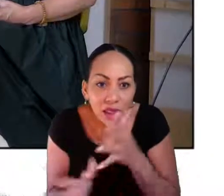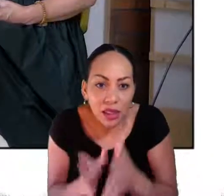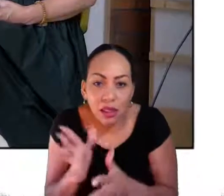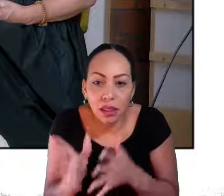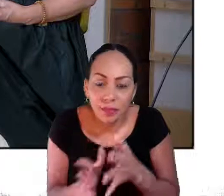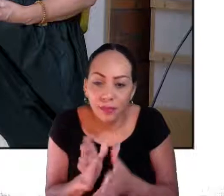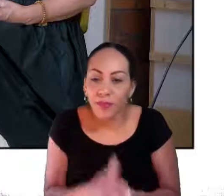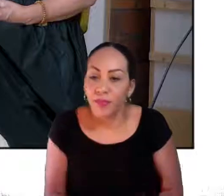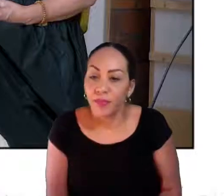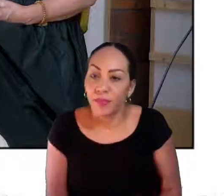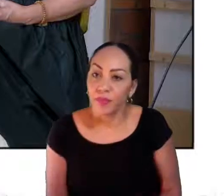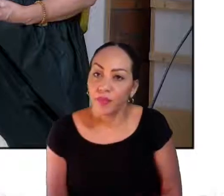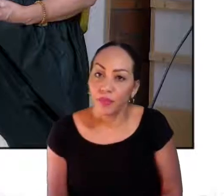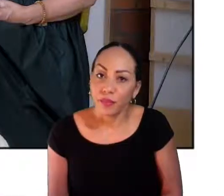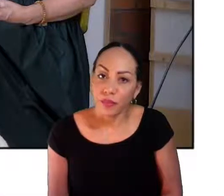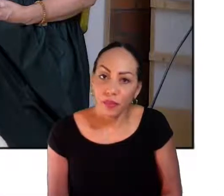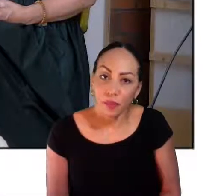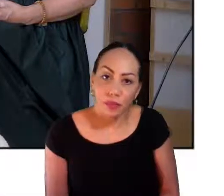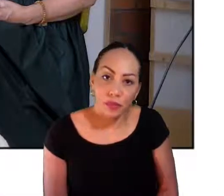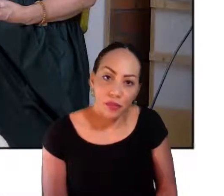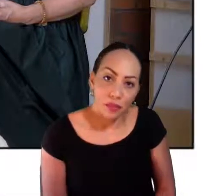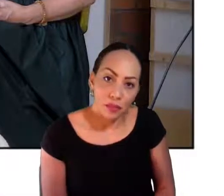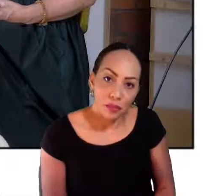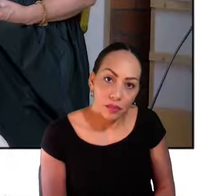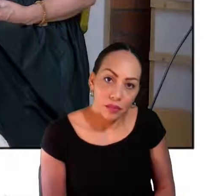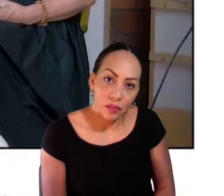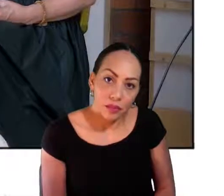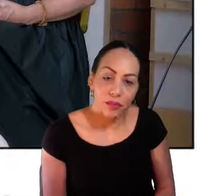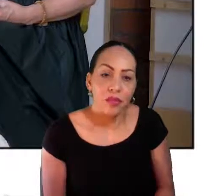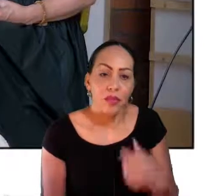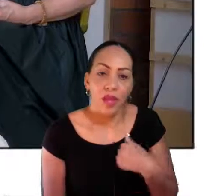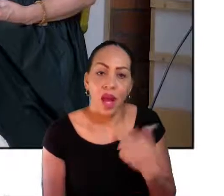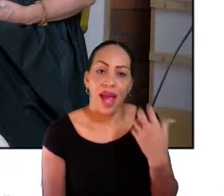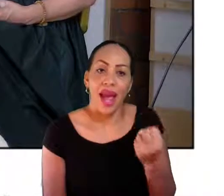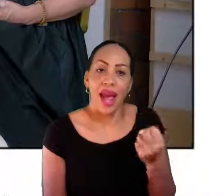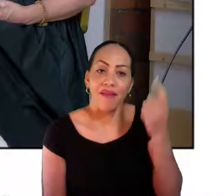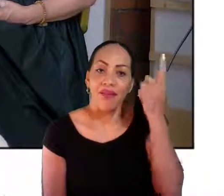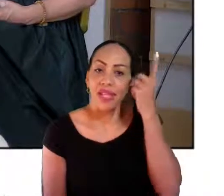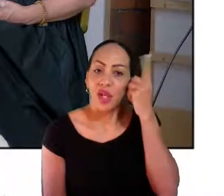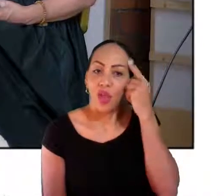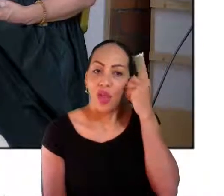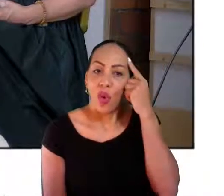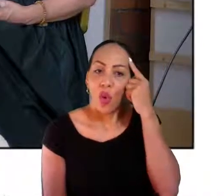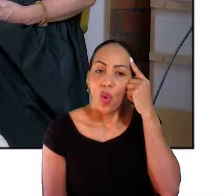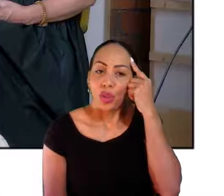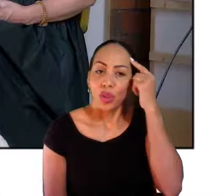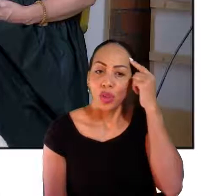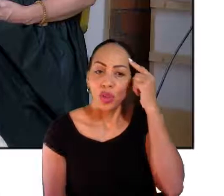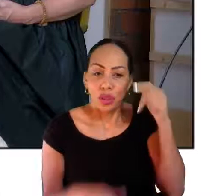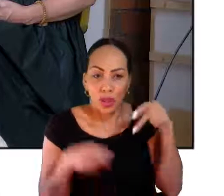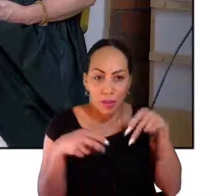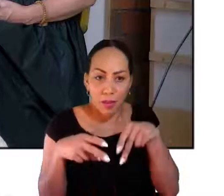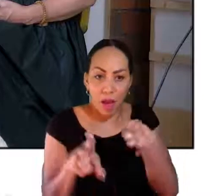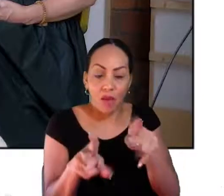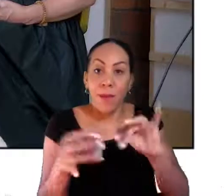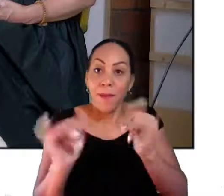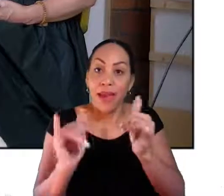that, so I've got this half a thought, which is you might build 10 different actions for 10